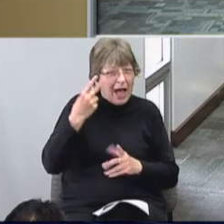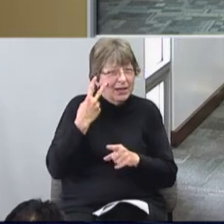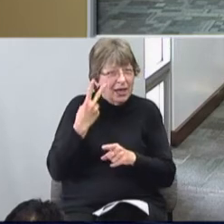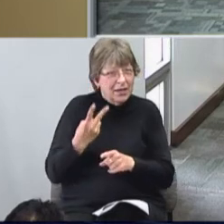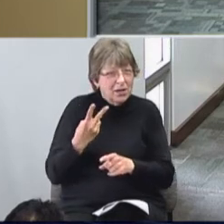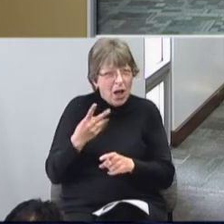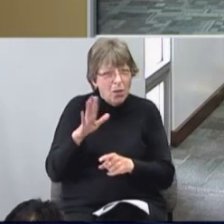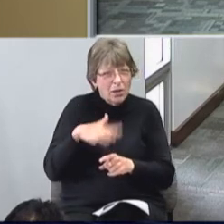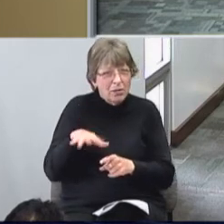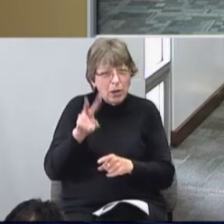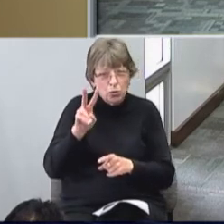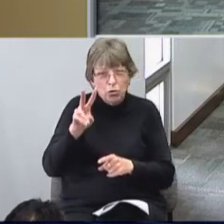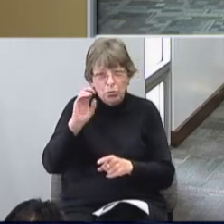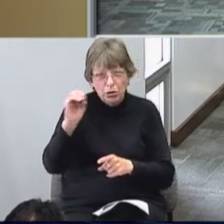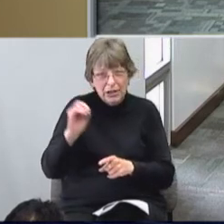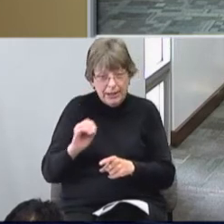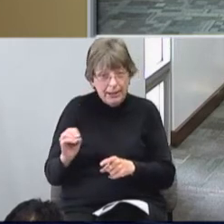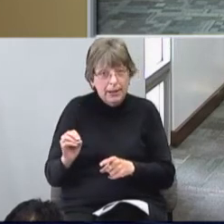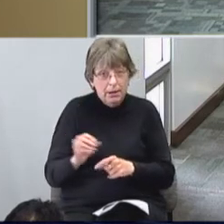is about 2%.